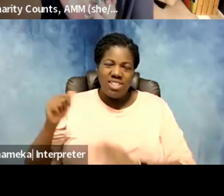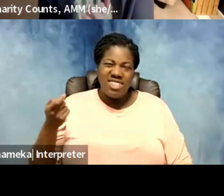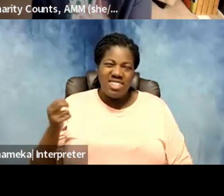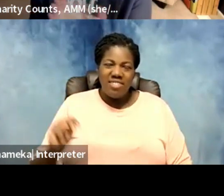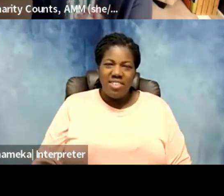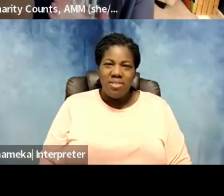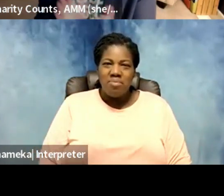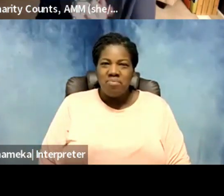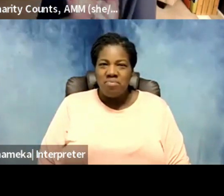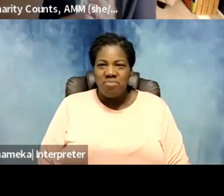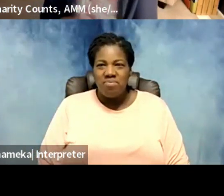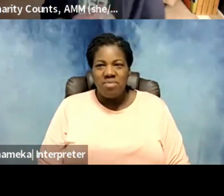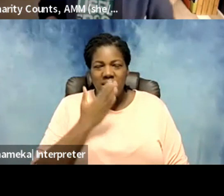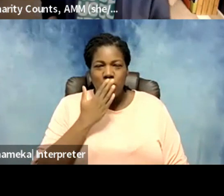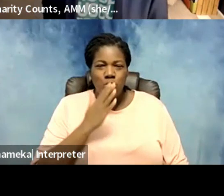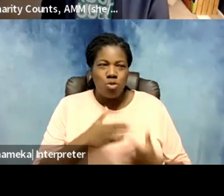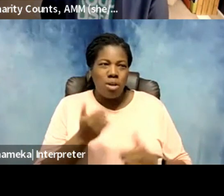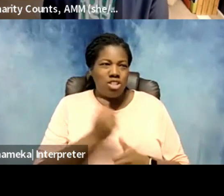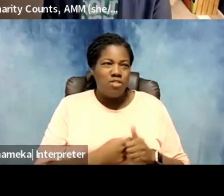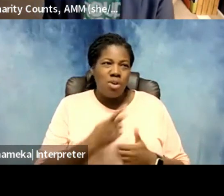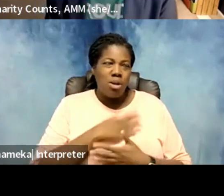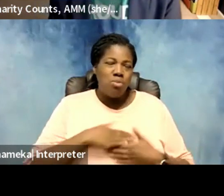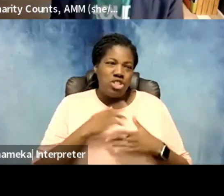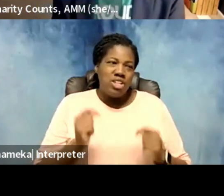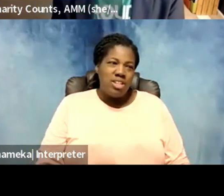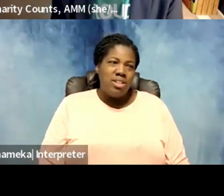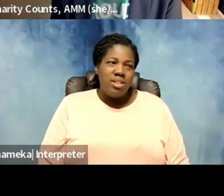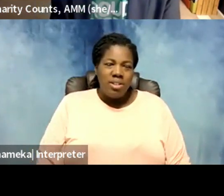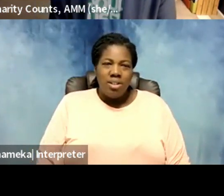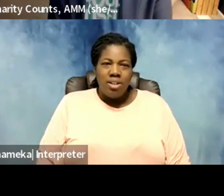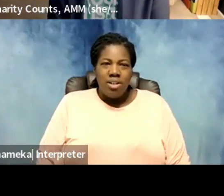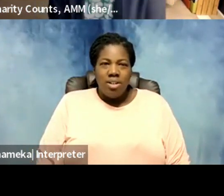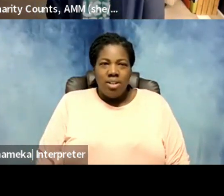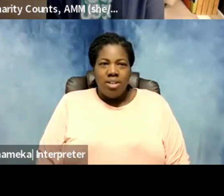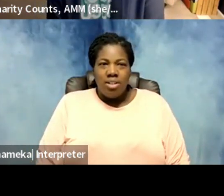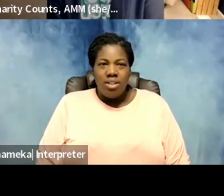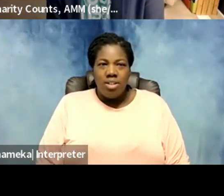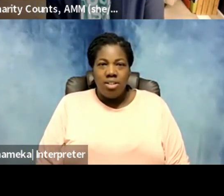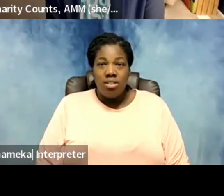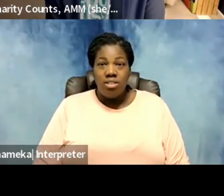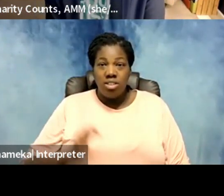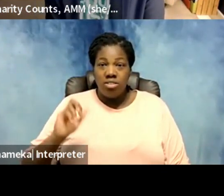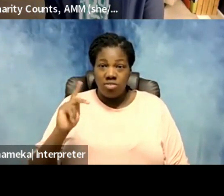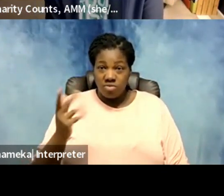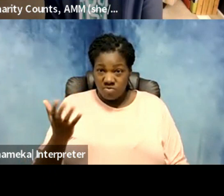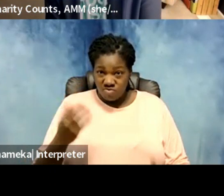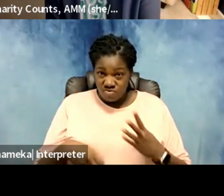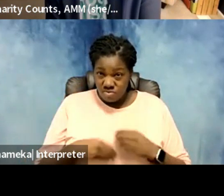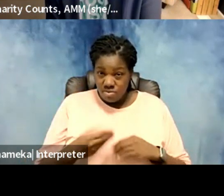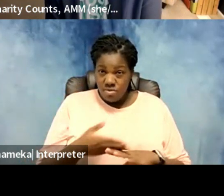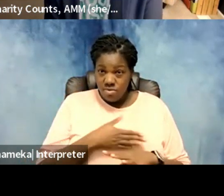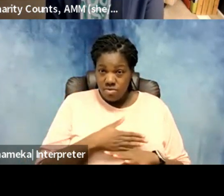Thank you so much, everyone. I really appreciate it. Chuck, anything you want to say before